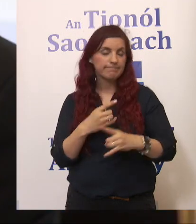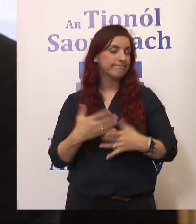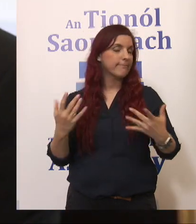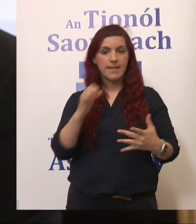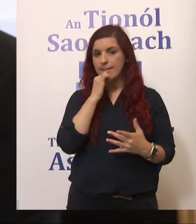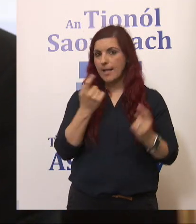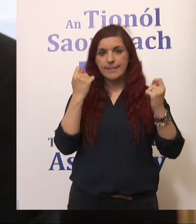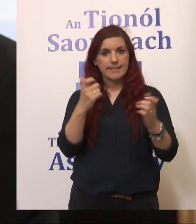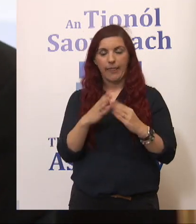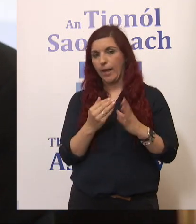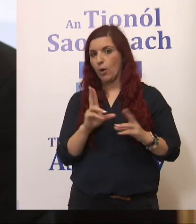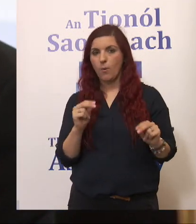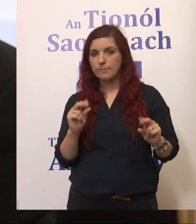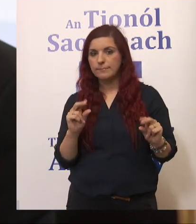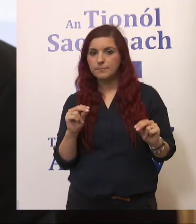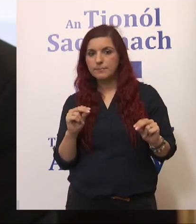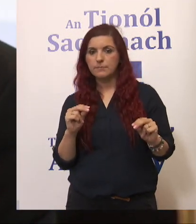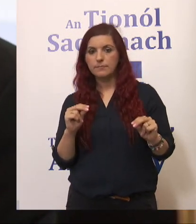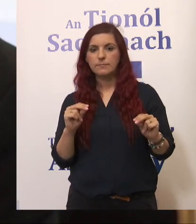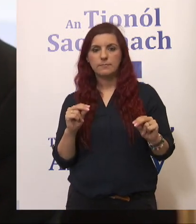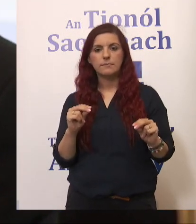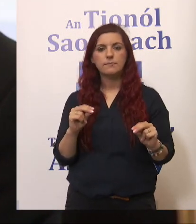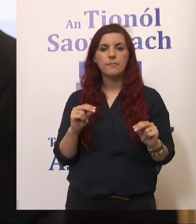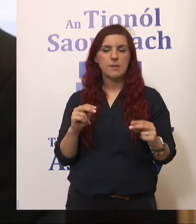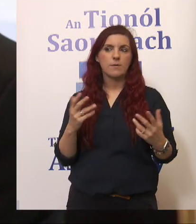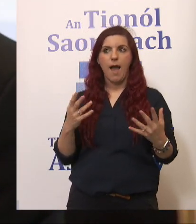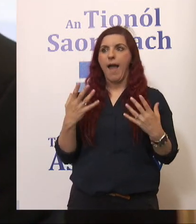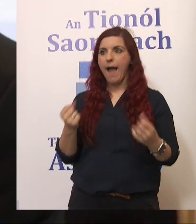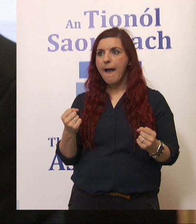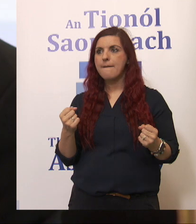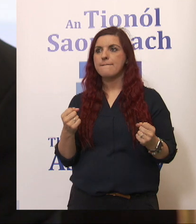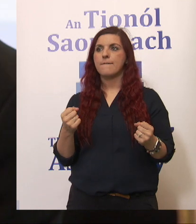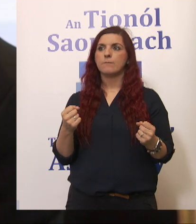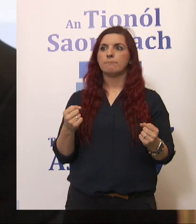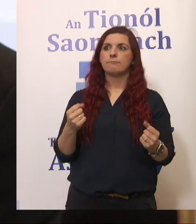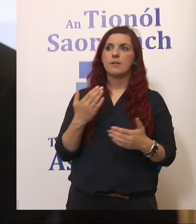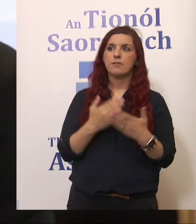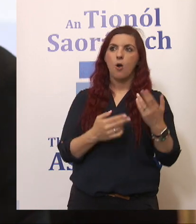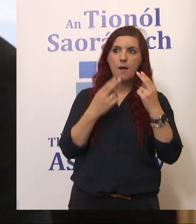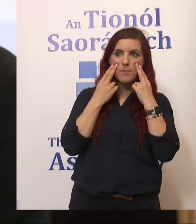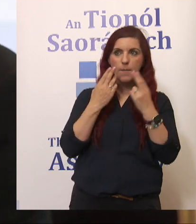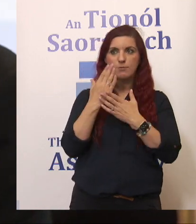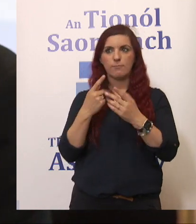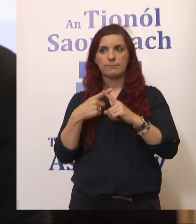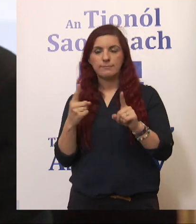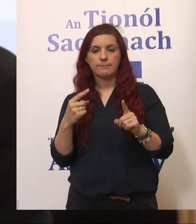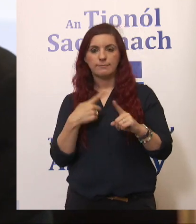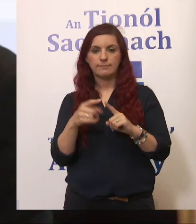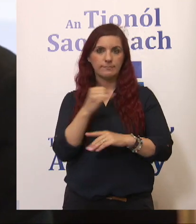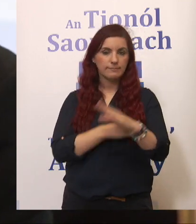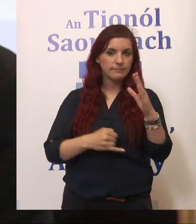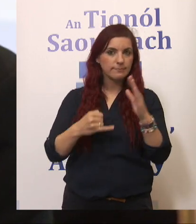easy thing. You know, there are often defenders of the status quo that exist in, you know, in different organisational